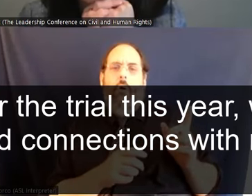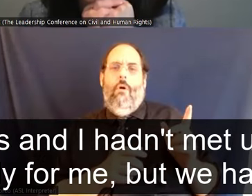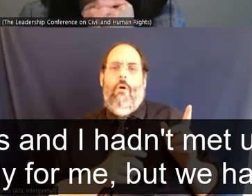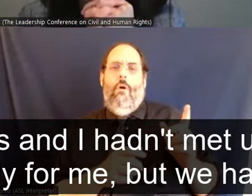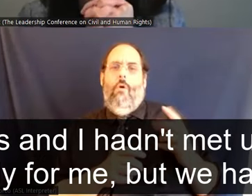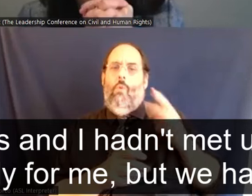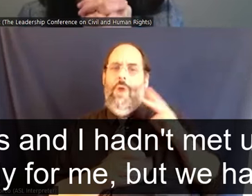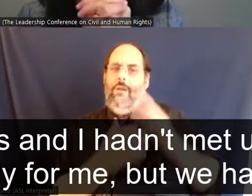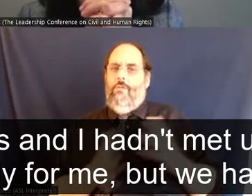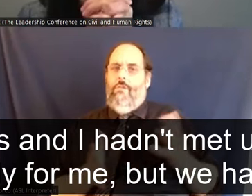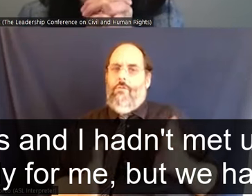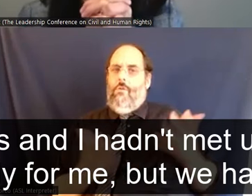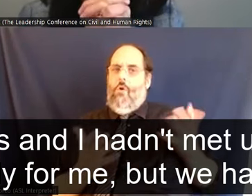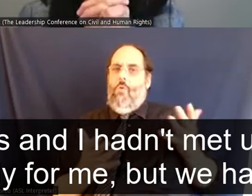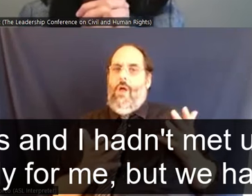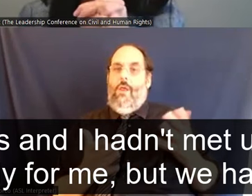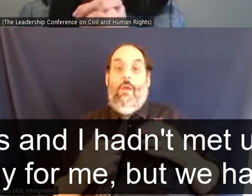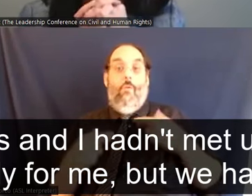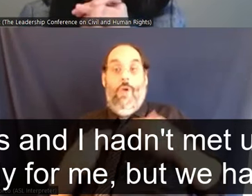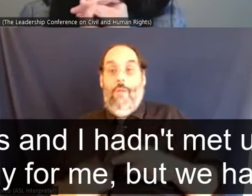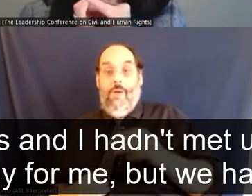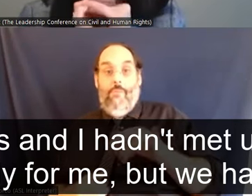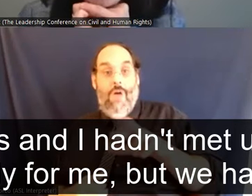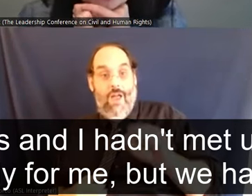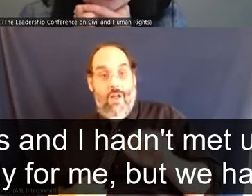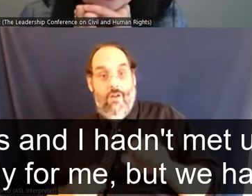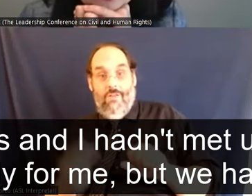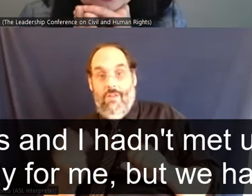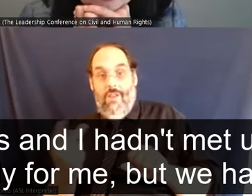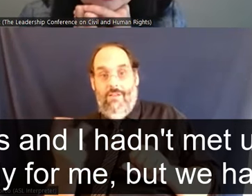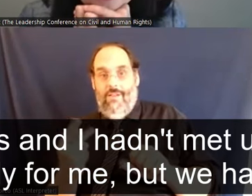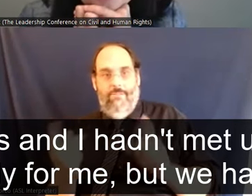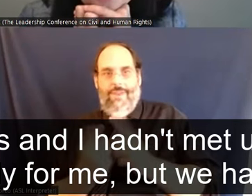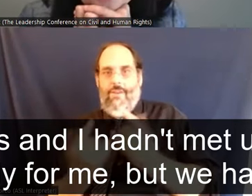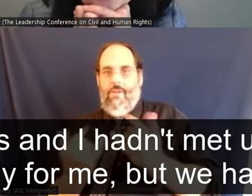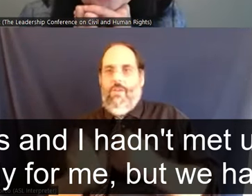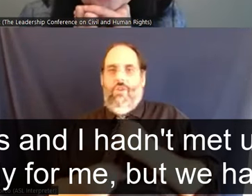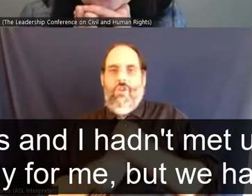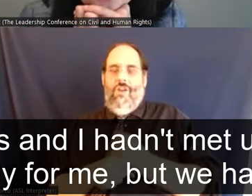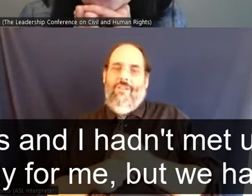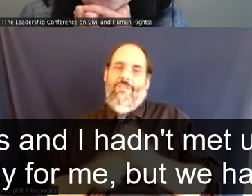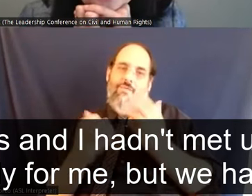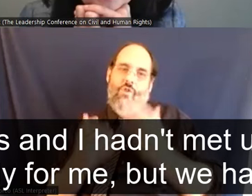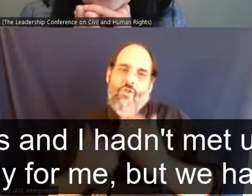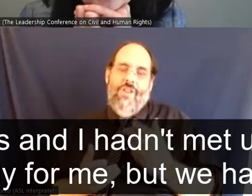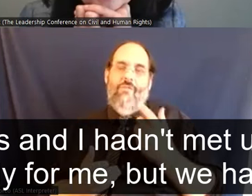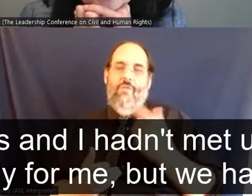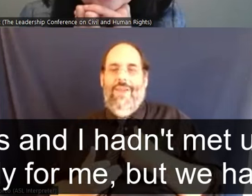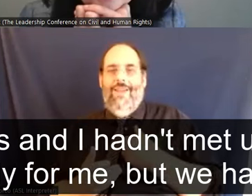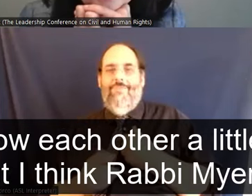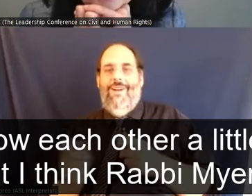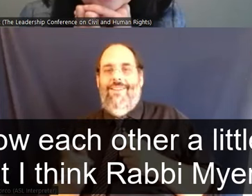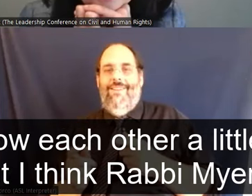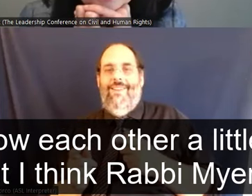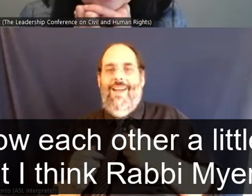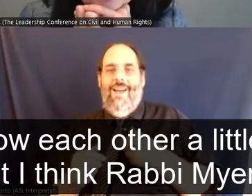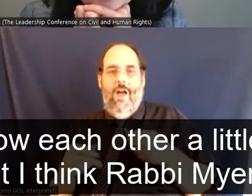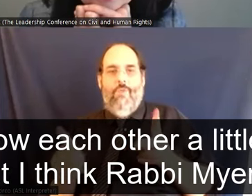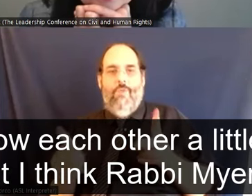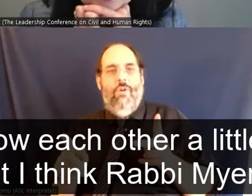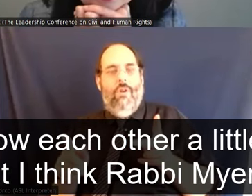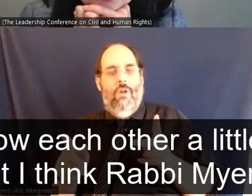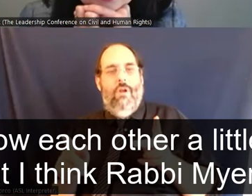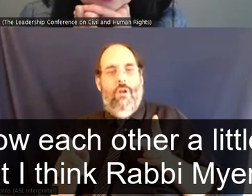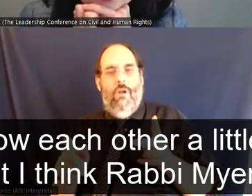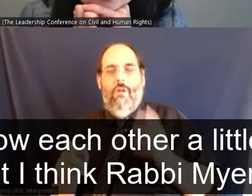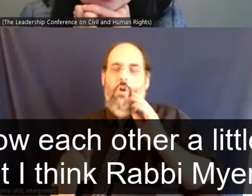many of the witnesses. Rabbi Myers and I hadn't met until this year, unfortunately for me, but we had an opportunity to